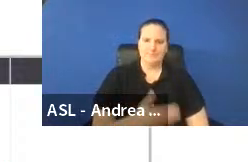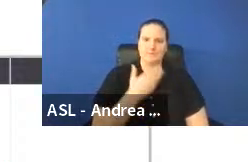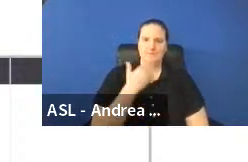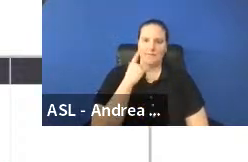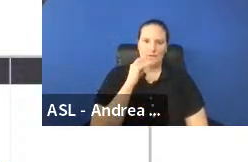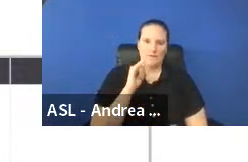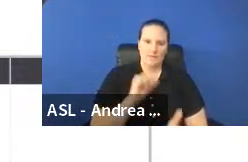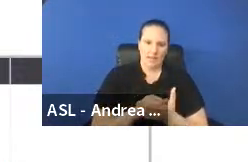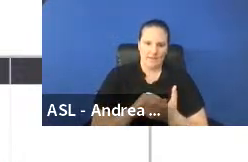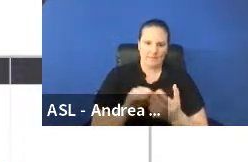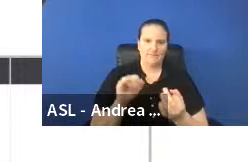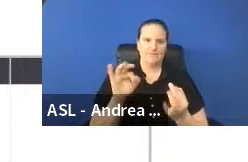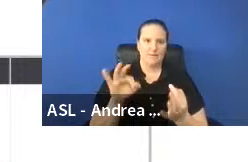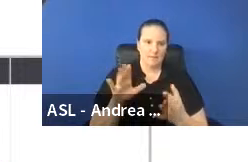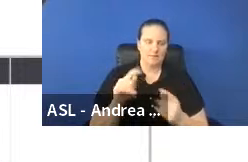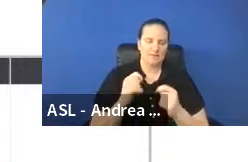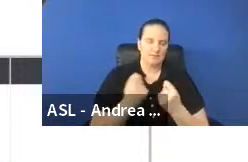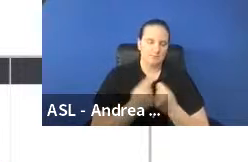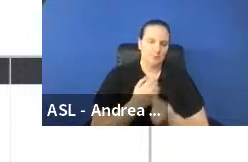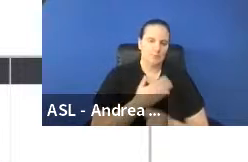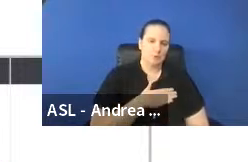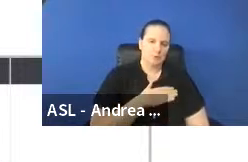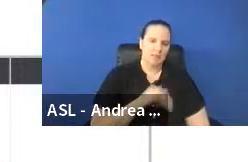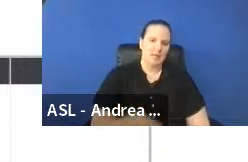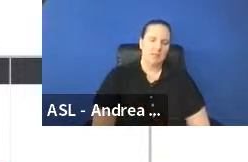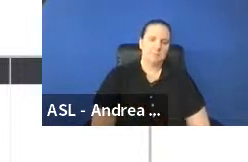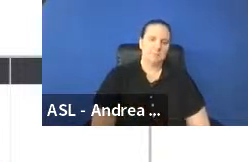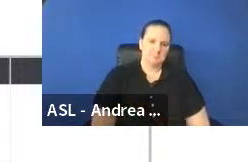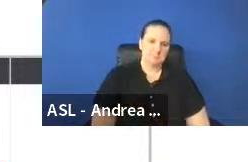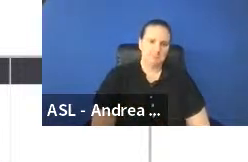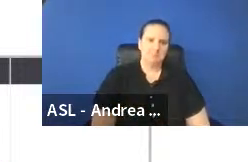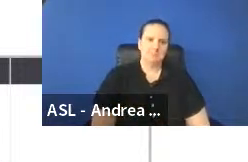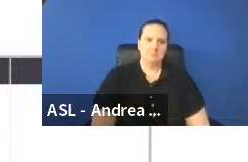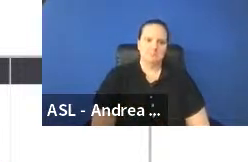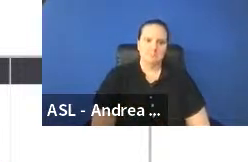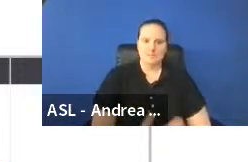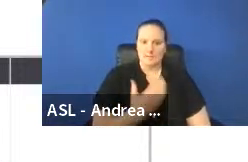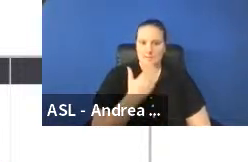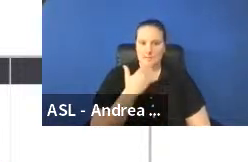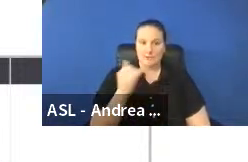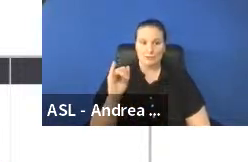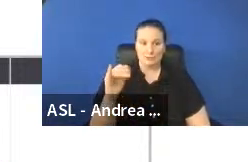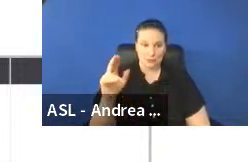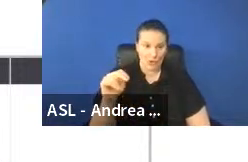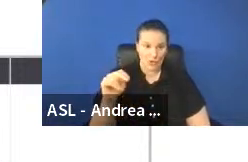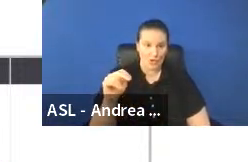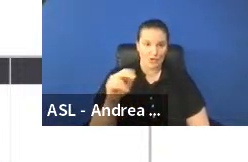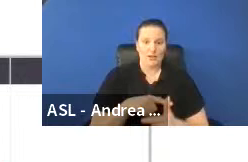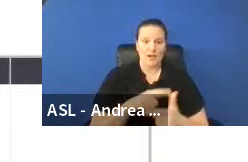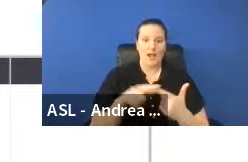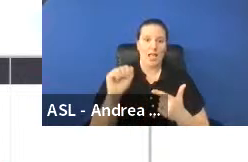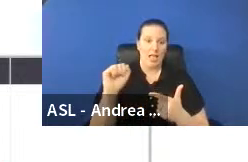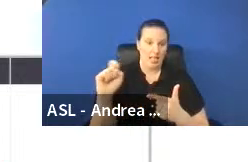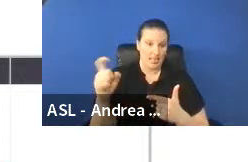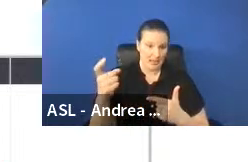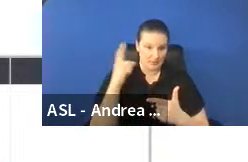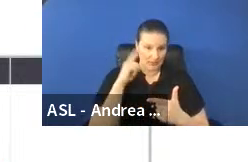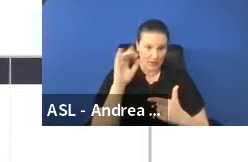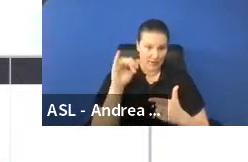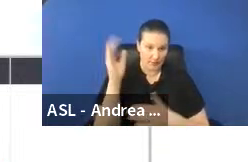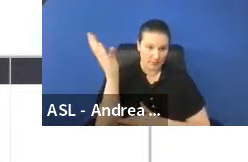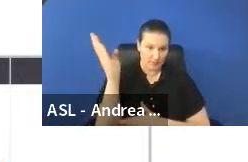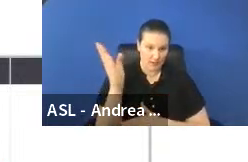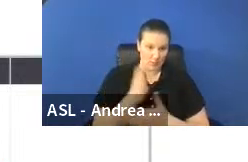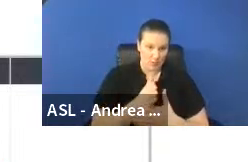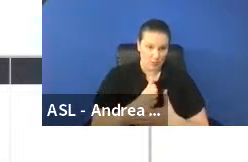it. The team appreciates it. Well, thank you, John and Alex, for the presentation. I will